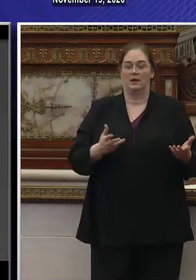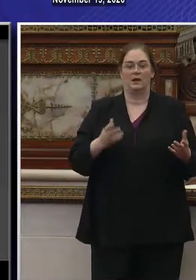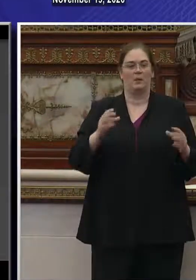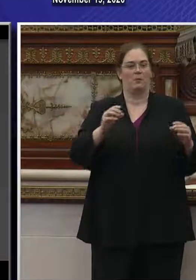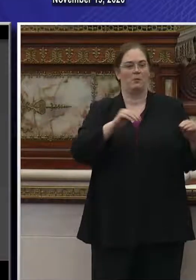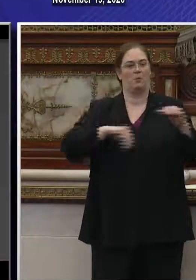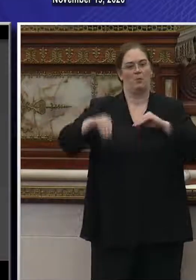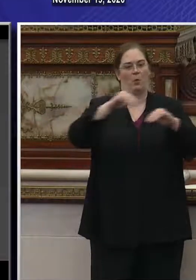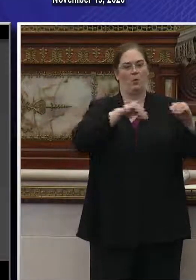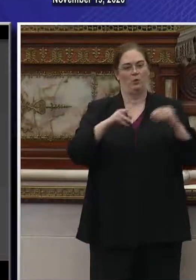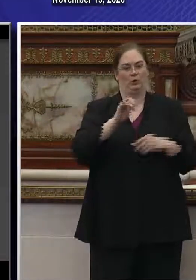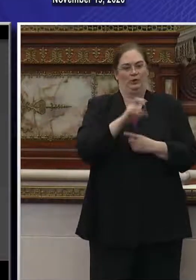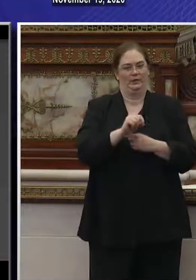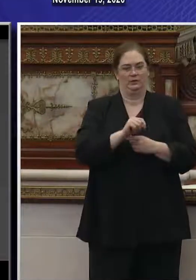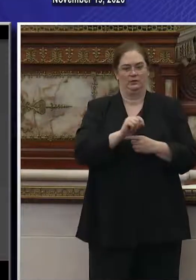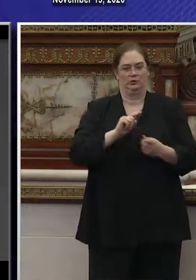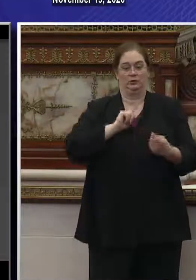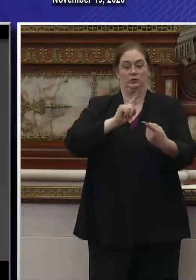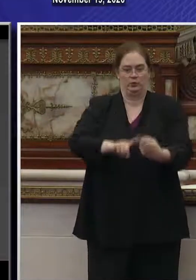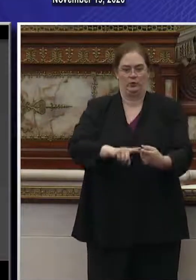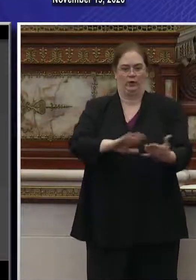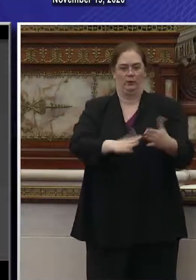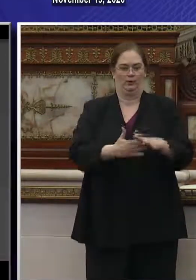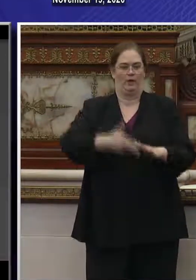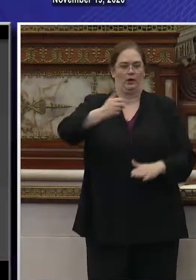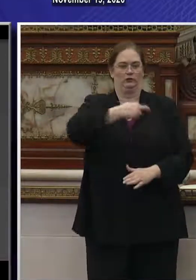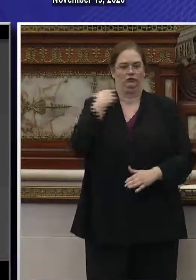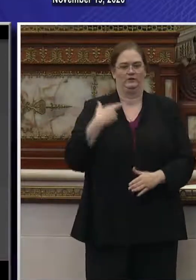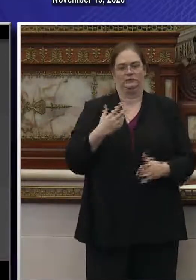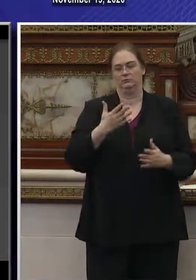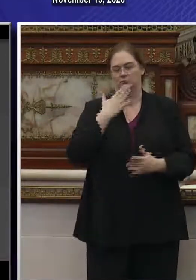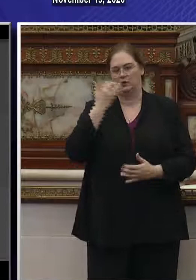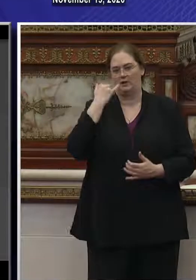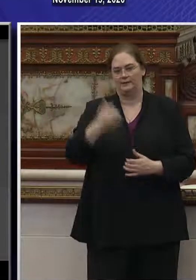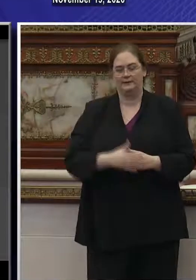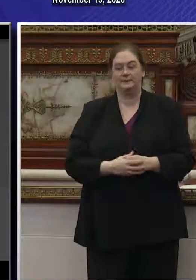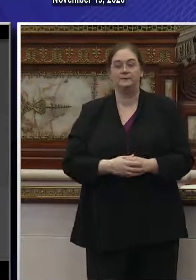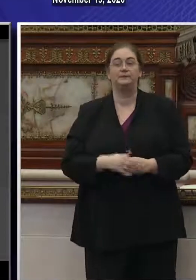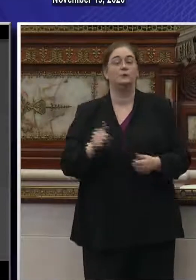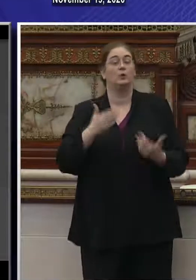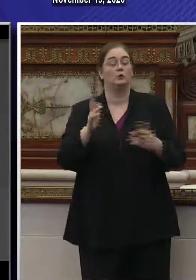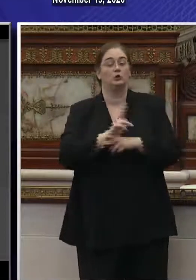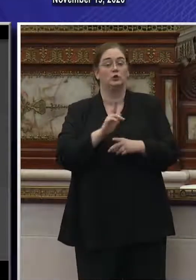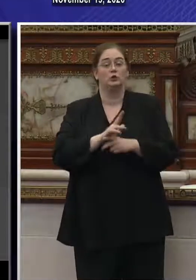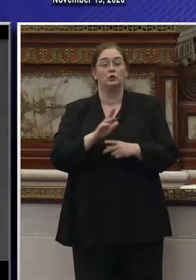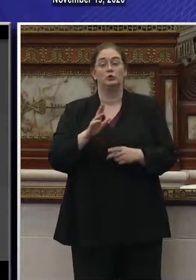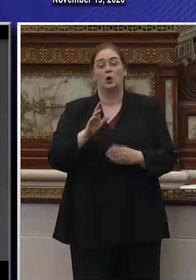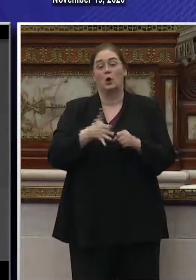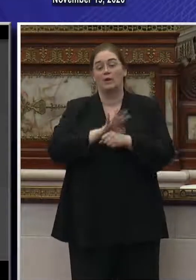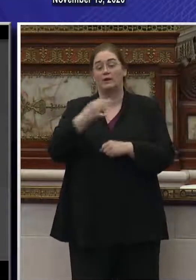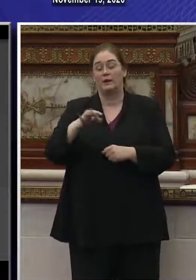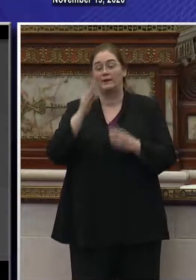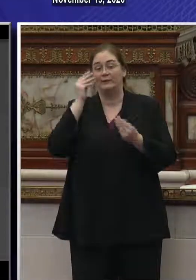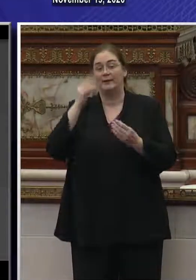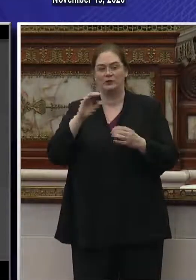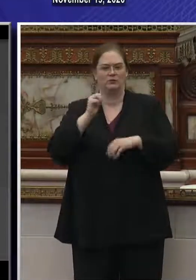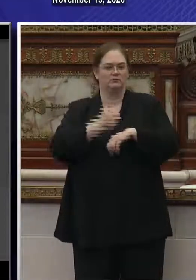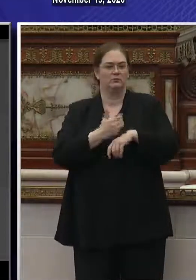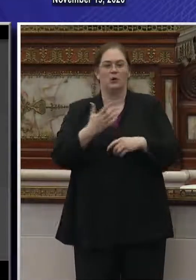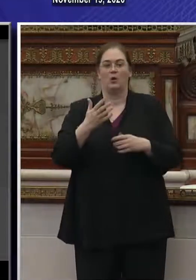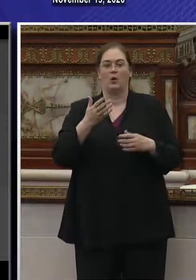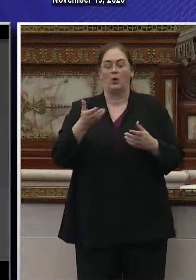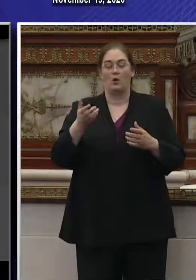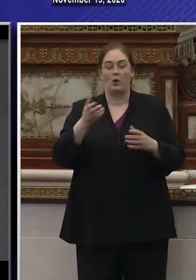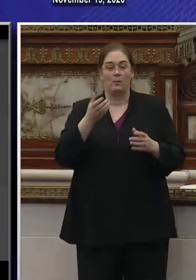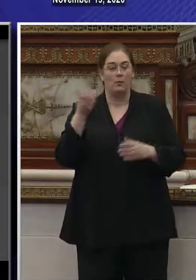to communities at highest risk would be ideal. We also propose to utilize COVID-19 information platforms, including mobile